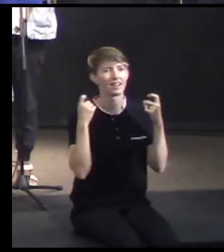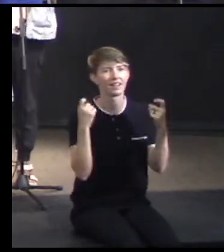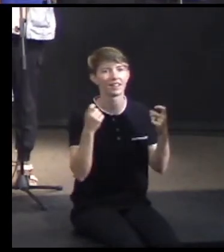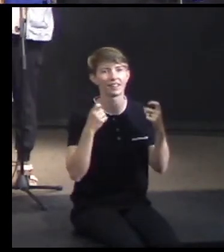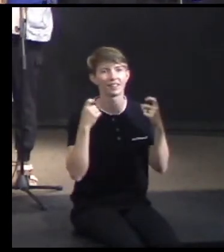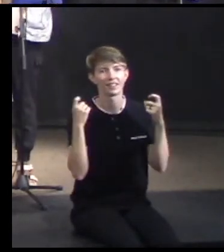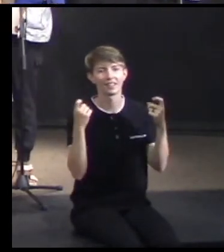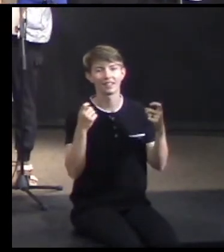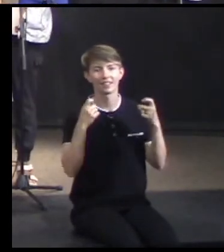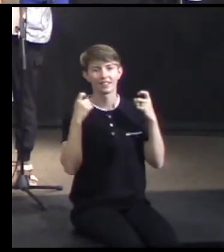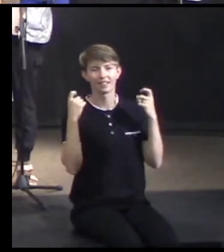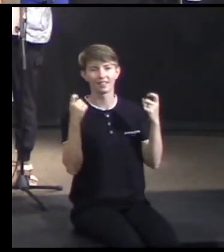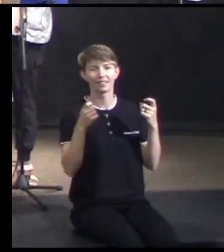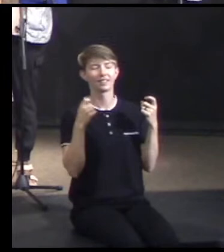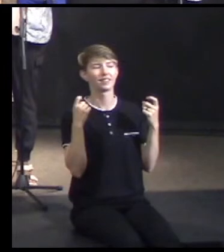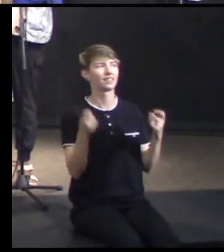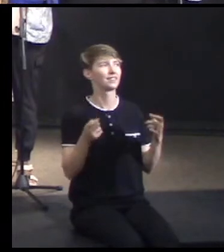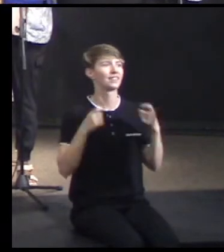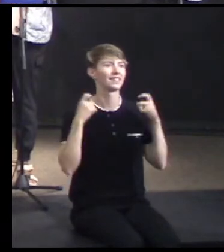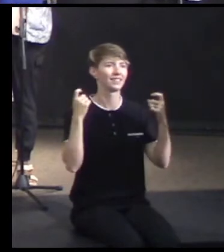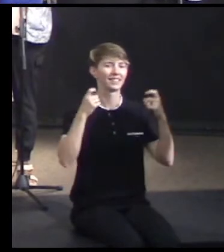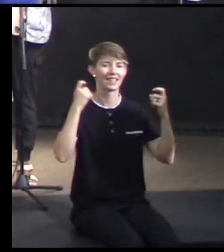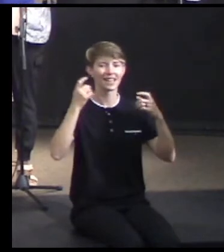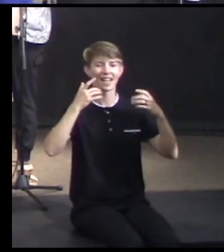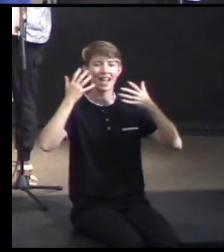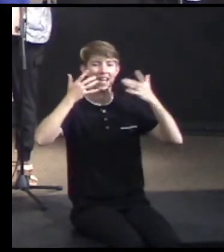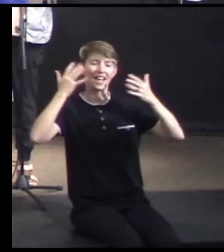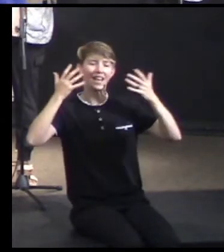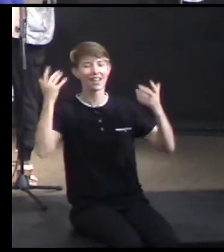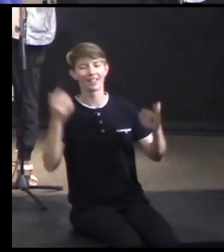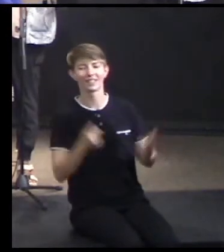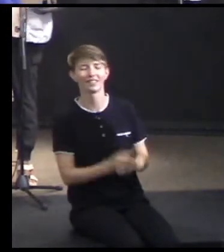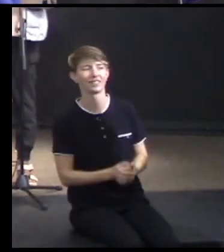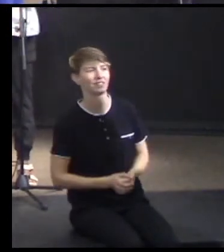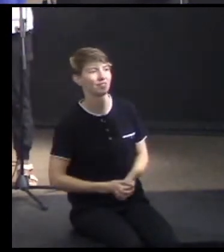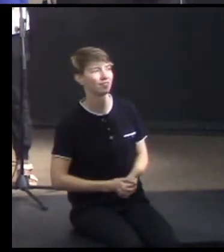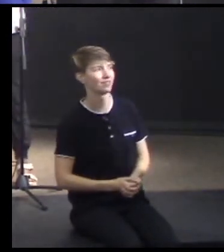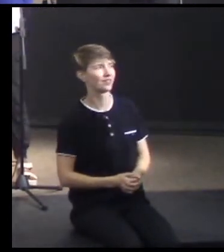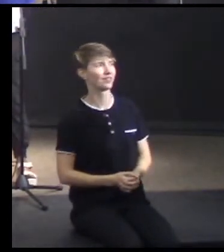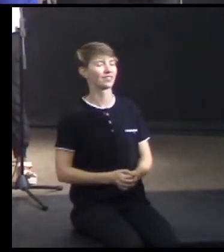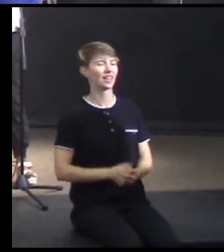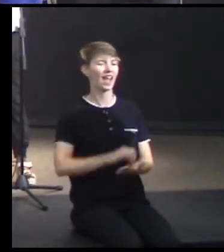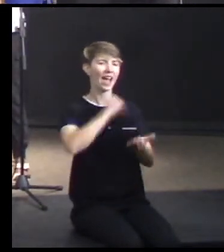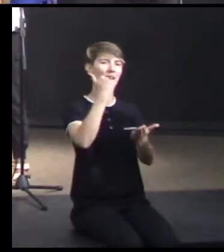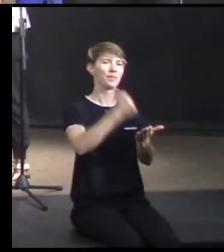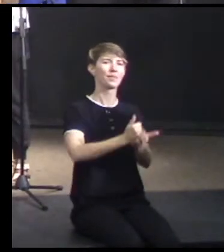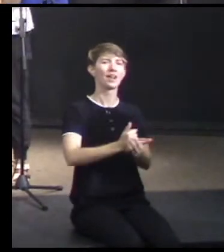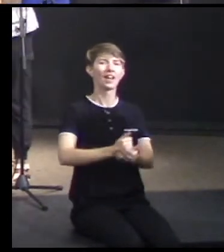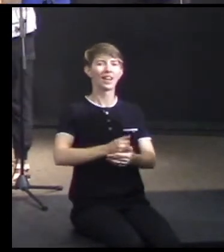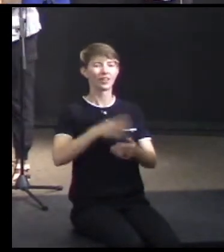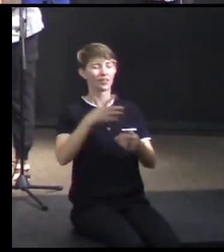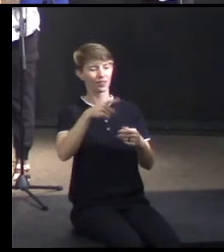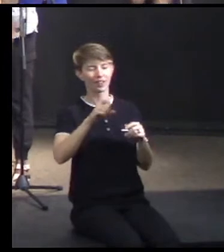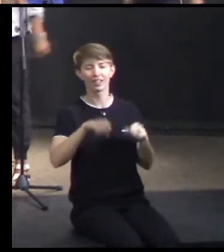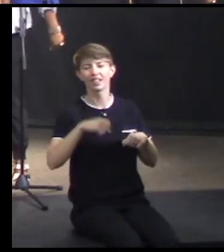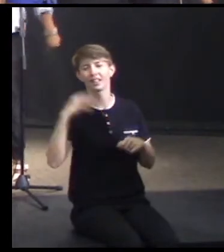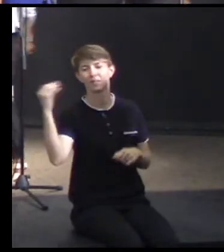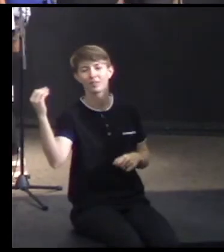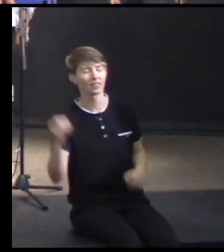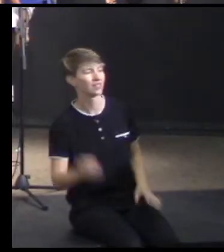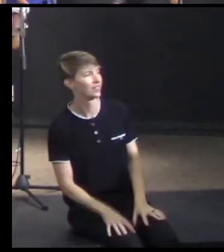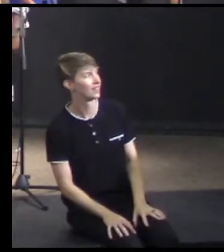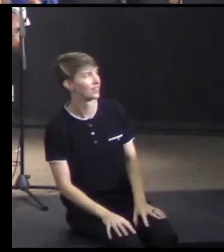hosanna. Amen. You're all dismissed with fellowship.